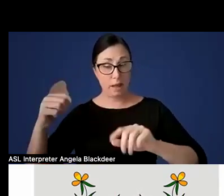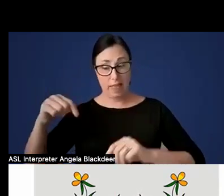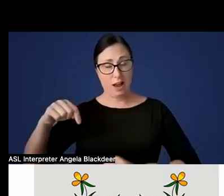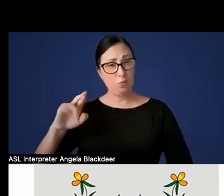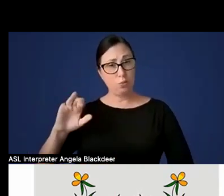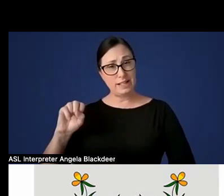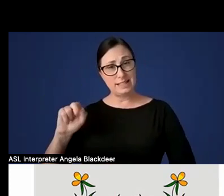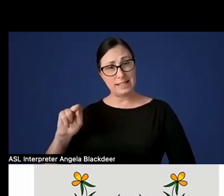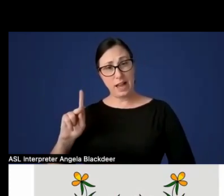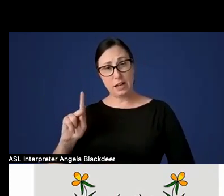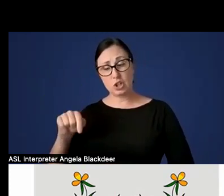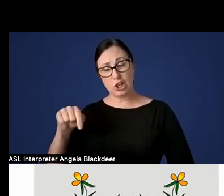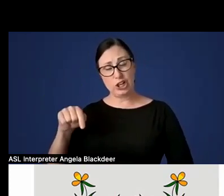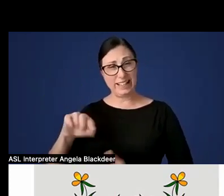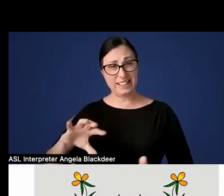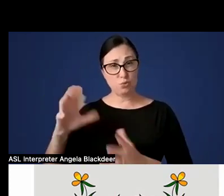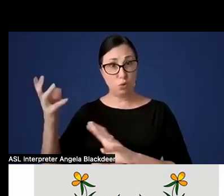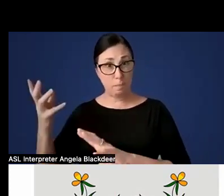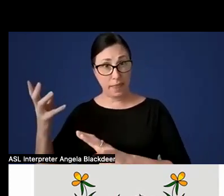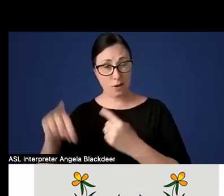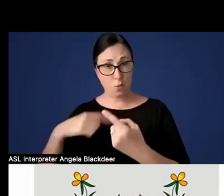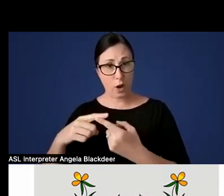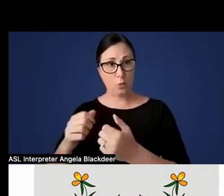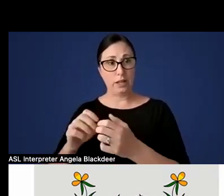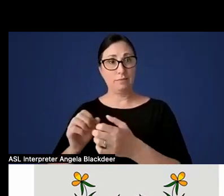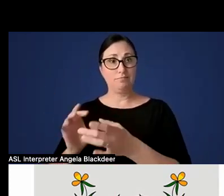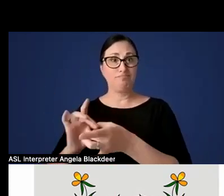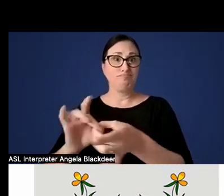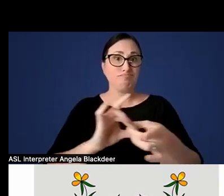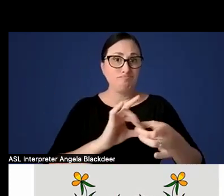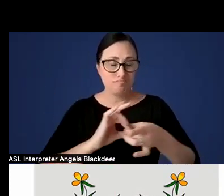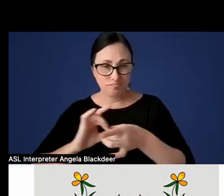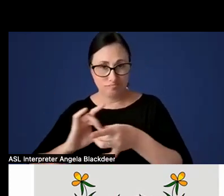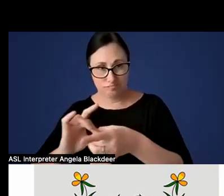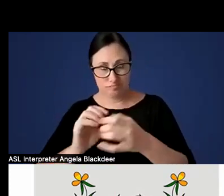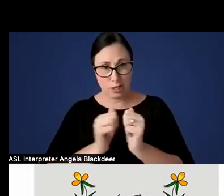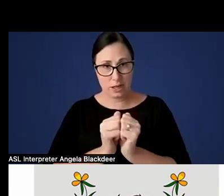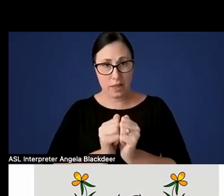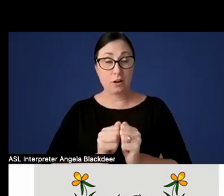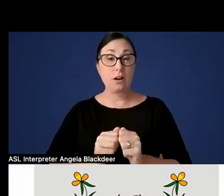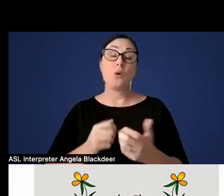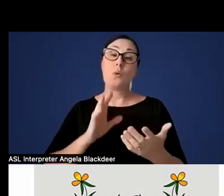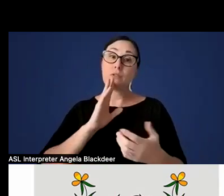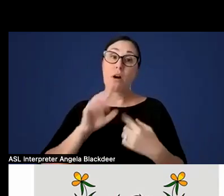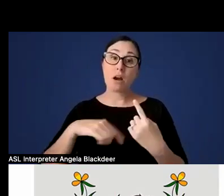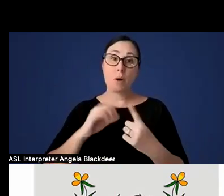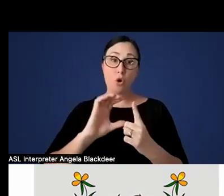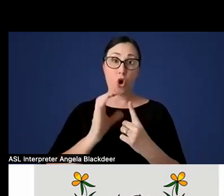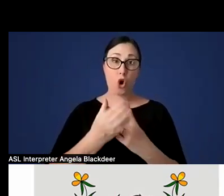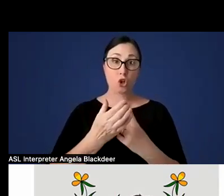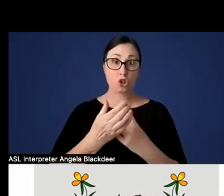And I think we talk, sometimes very casually about culture as prevention, but I think that can be kind